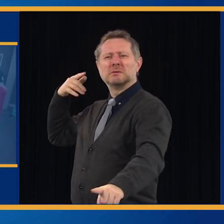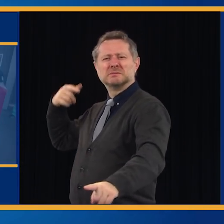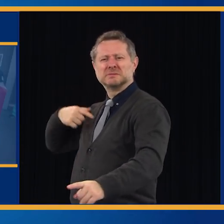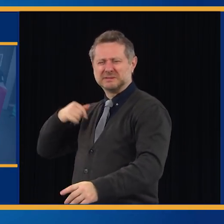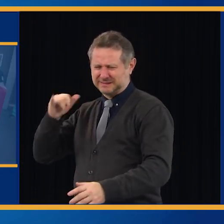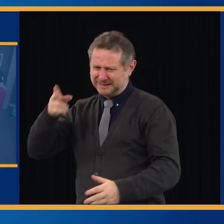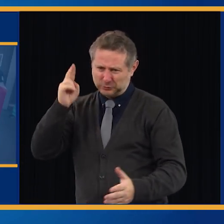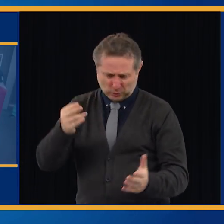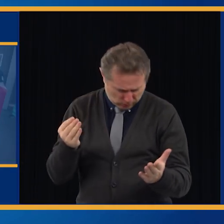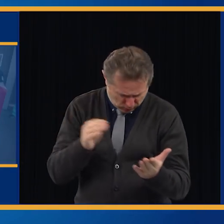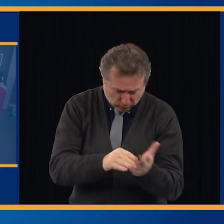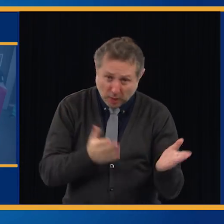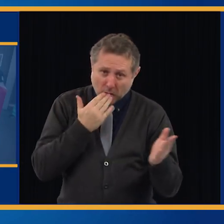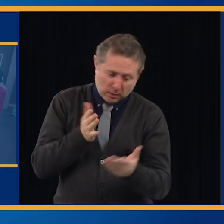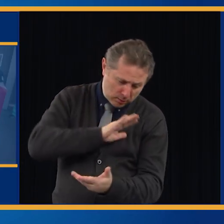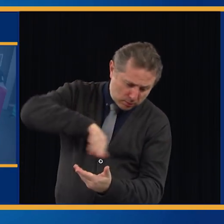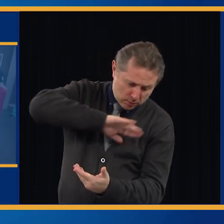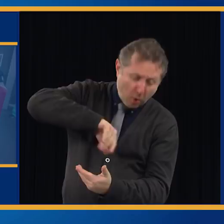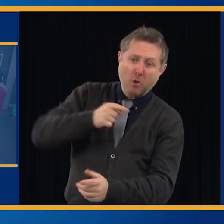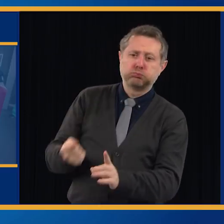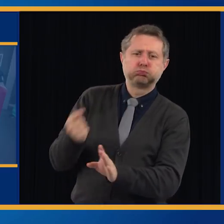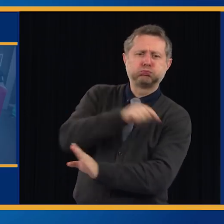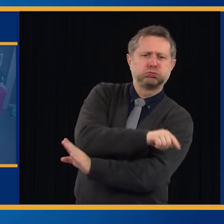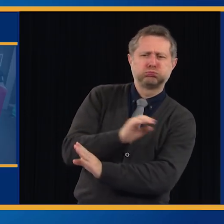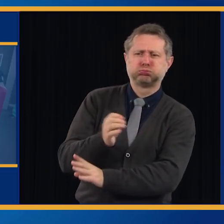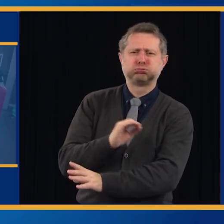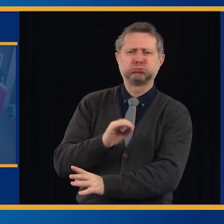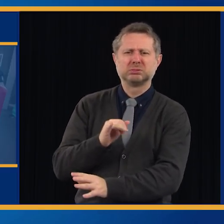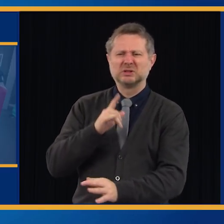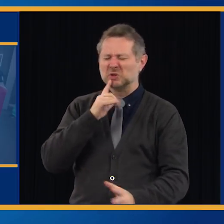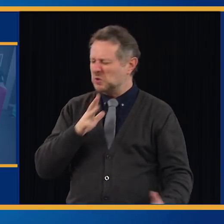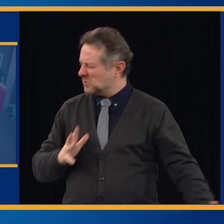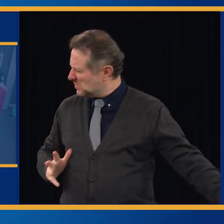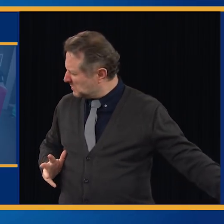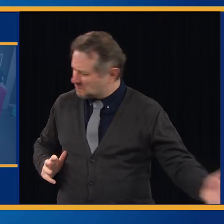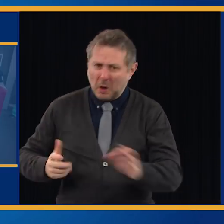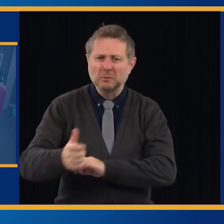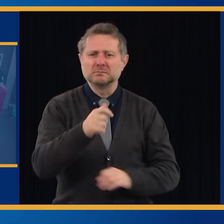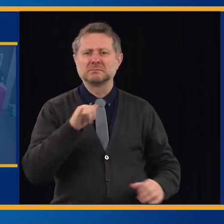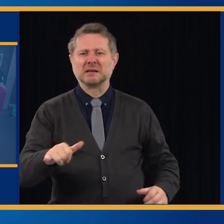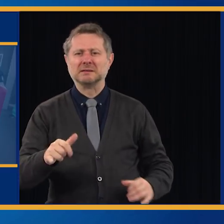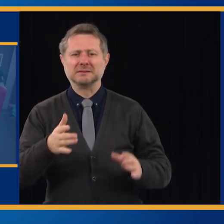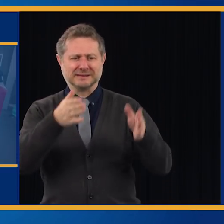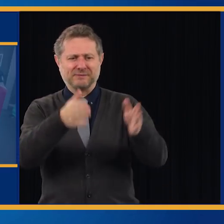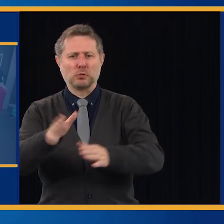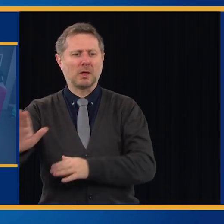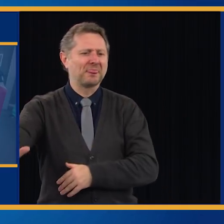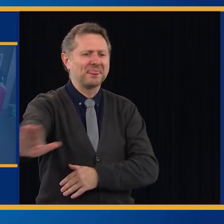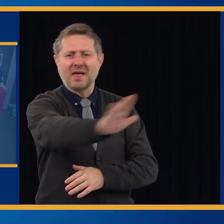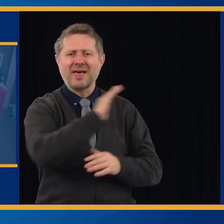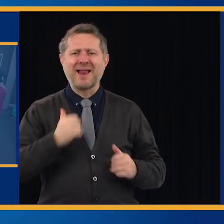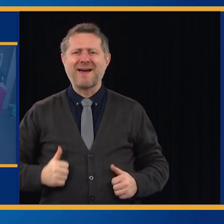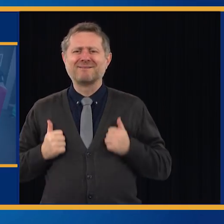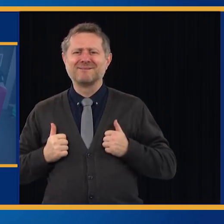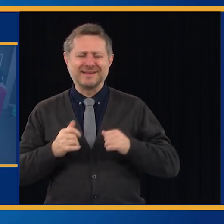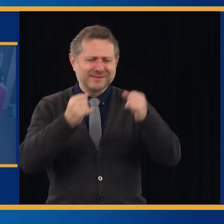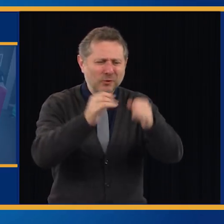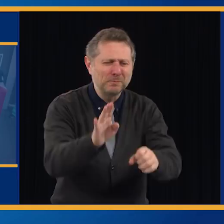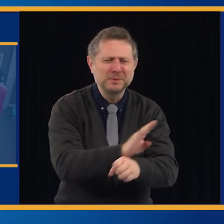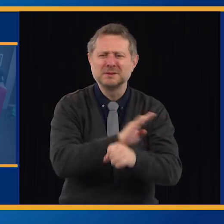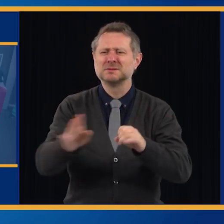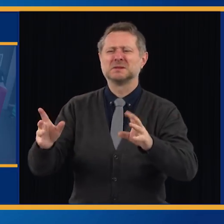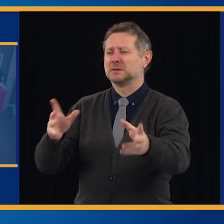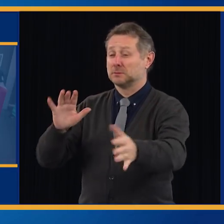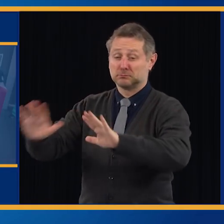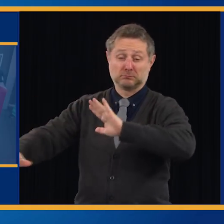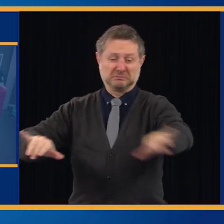time government was more disruptive to individual life. No businesses, everybody stays